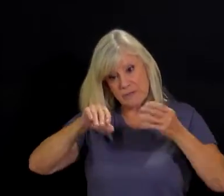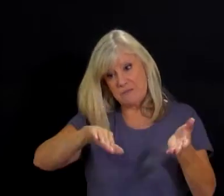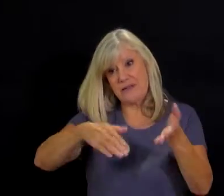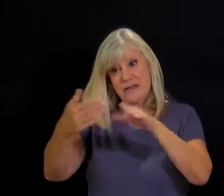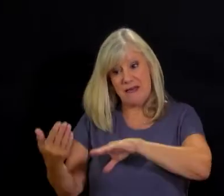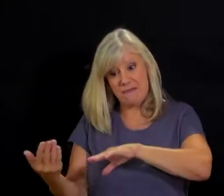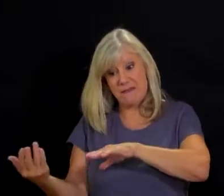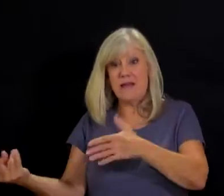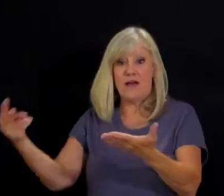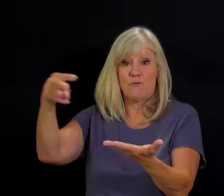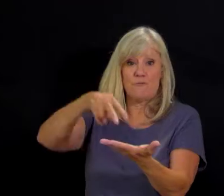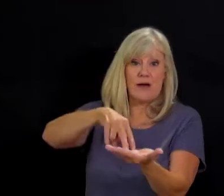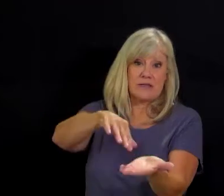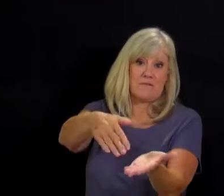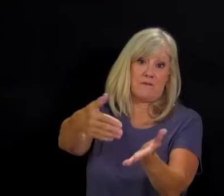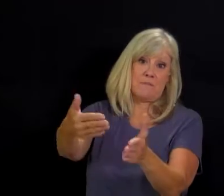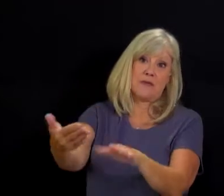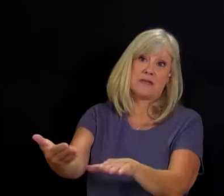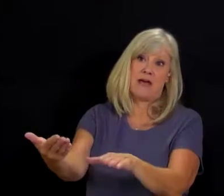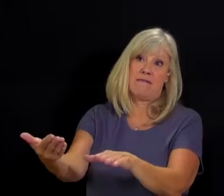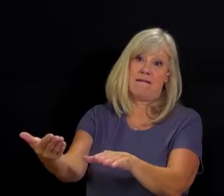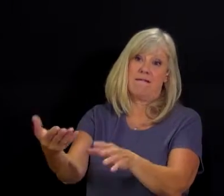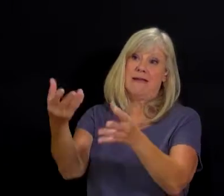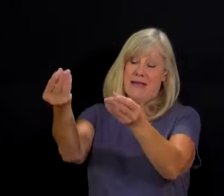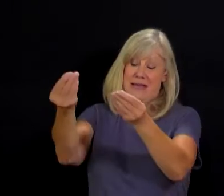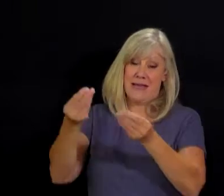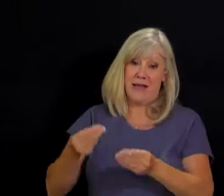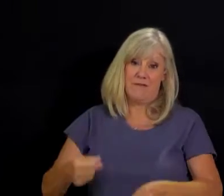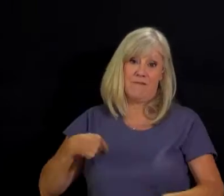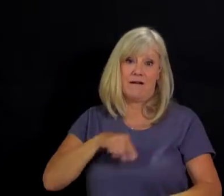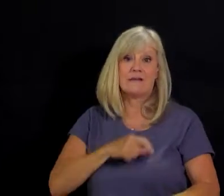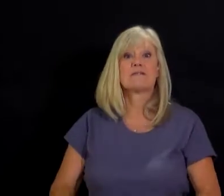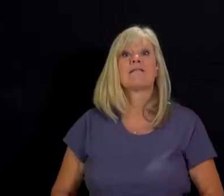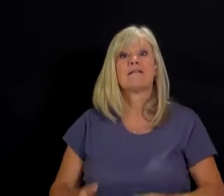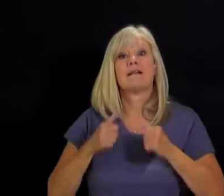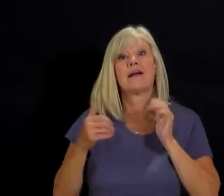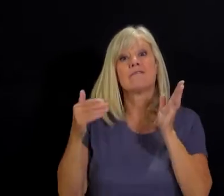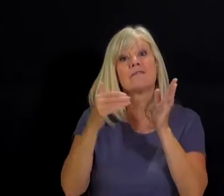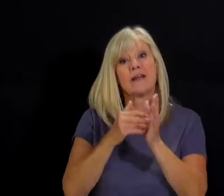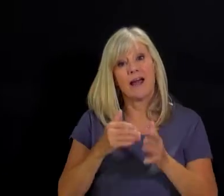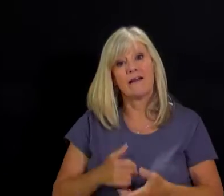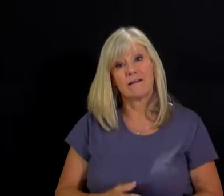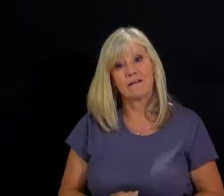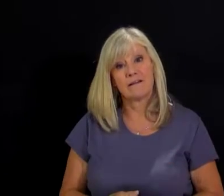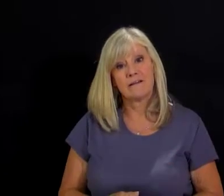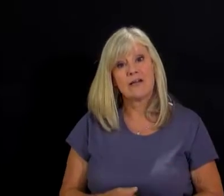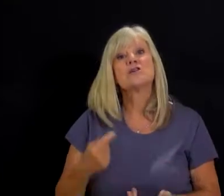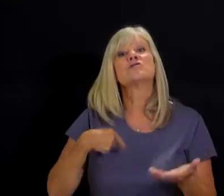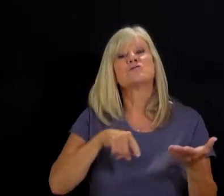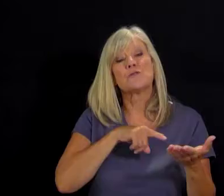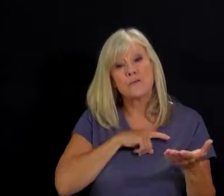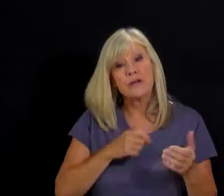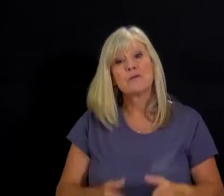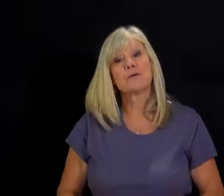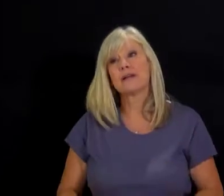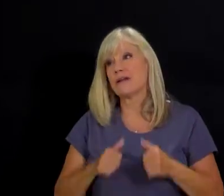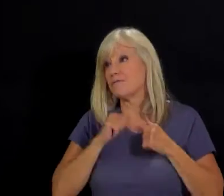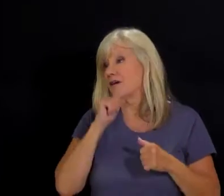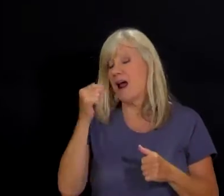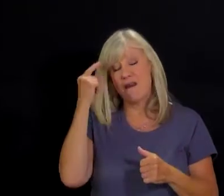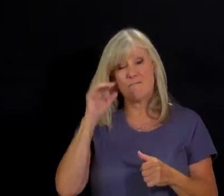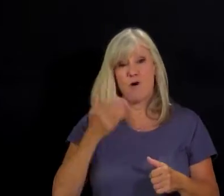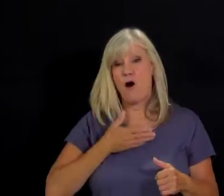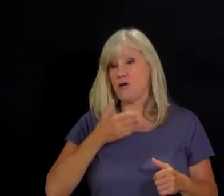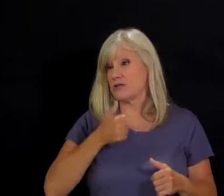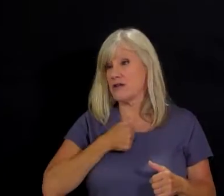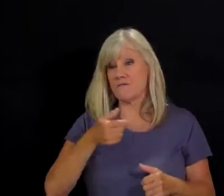the dead, he destroyed death and restored life. And that we might live no longer for